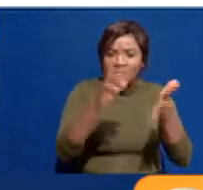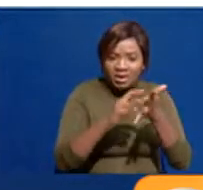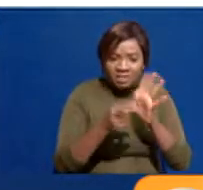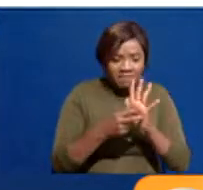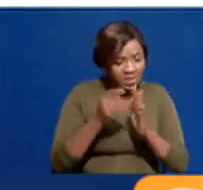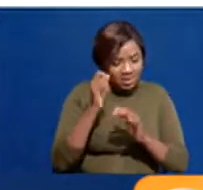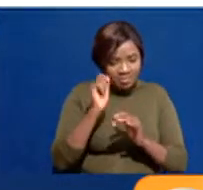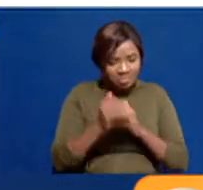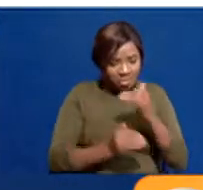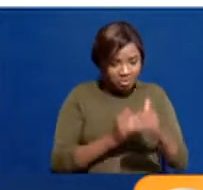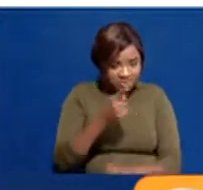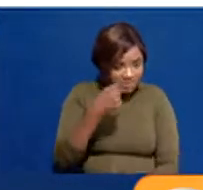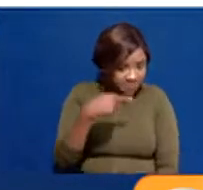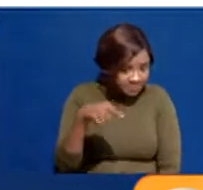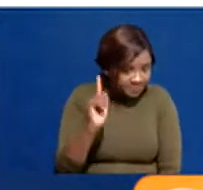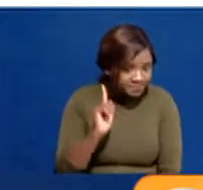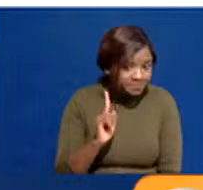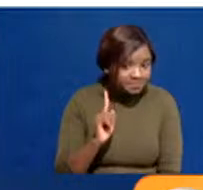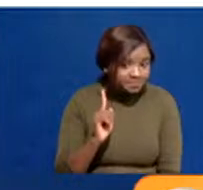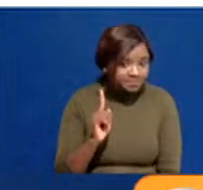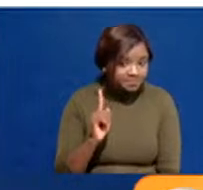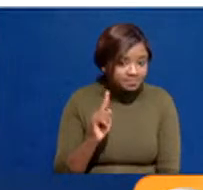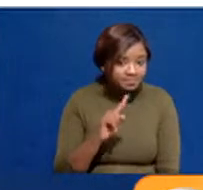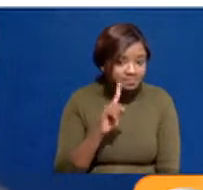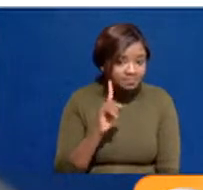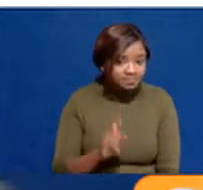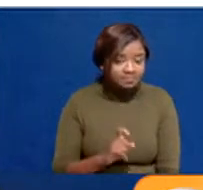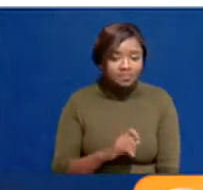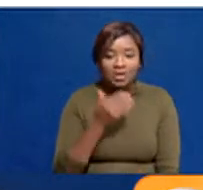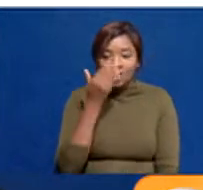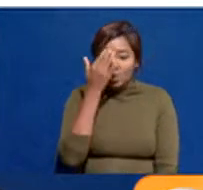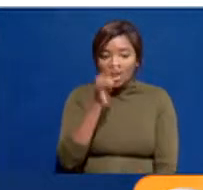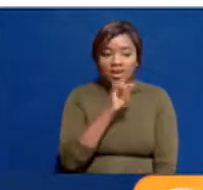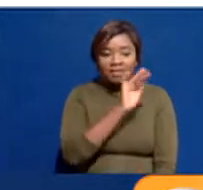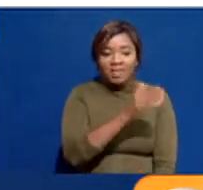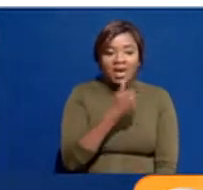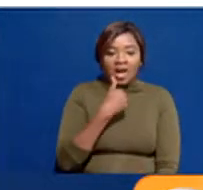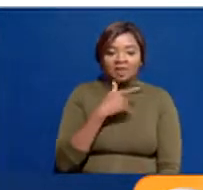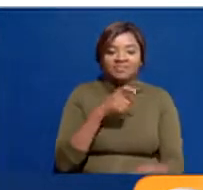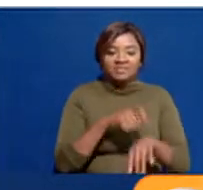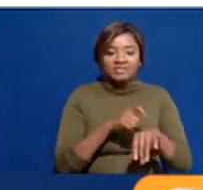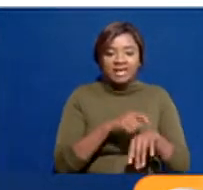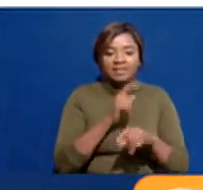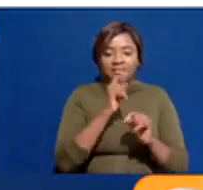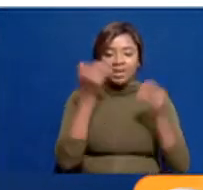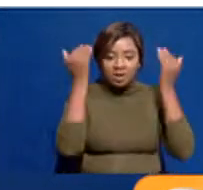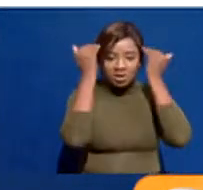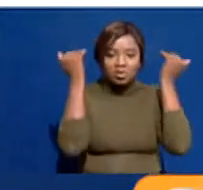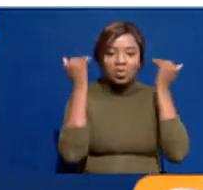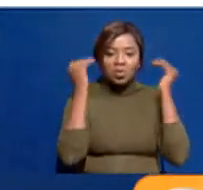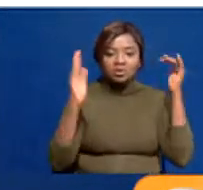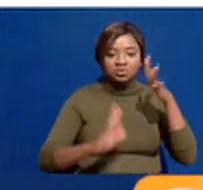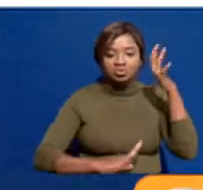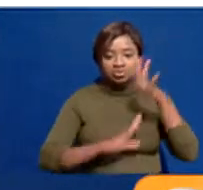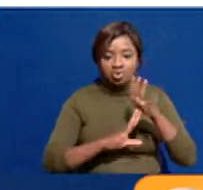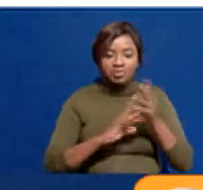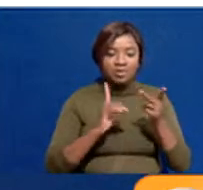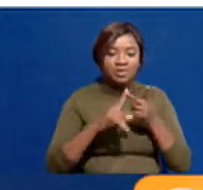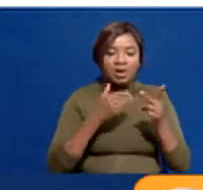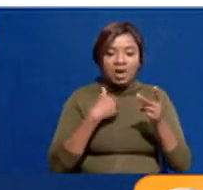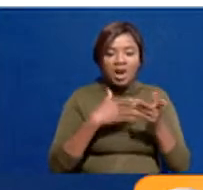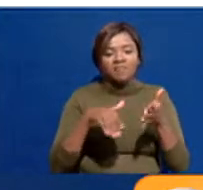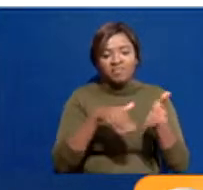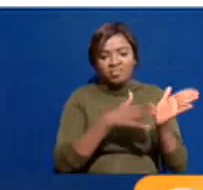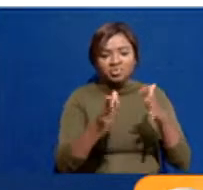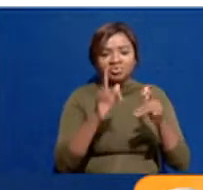channel? Is it the right platform to demand for servers to be opened? They had their time in the Supreme Court. They had their platform to prosecute the